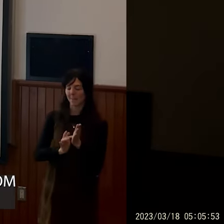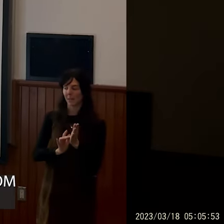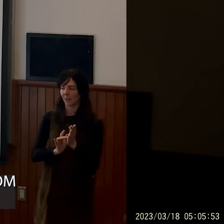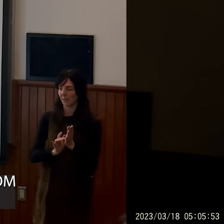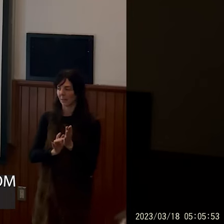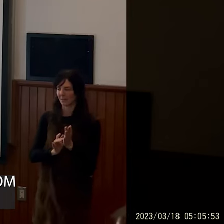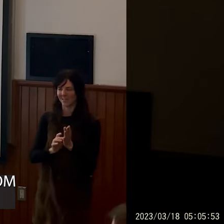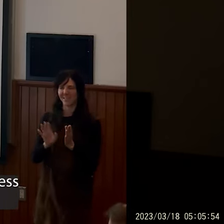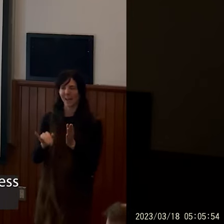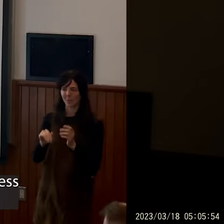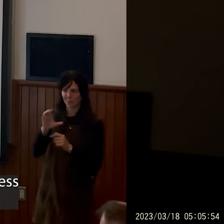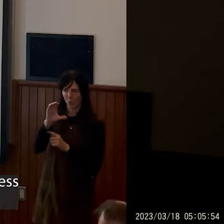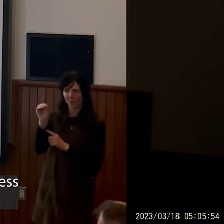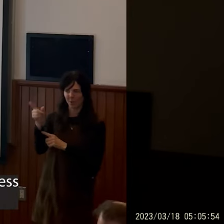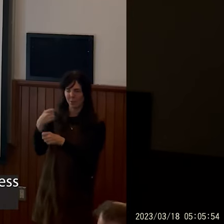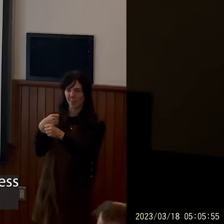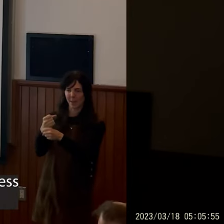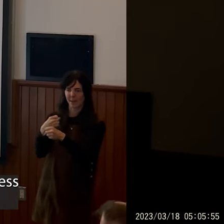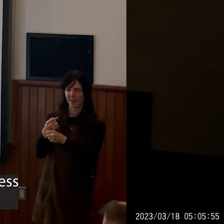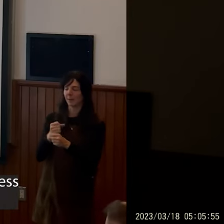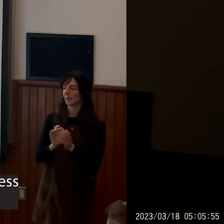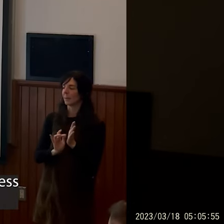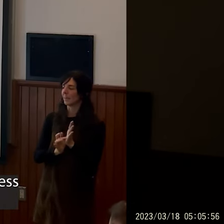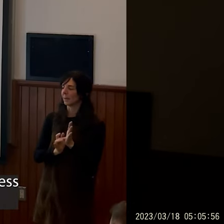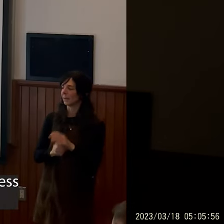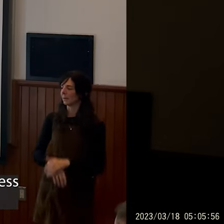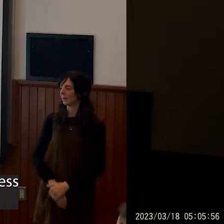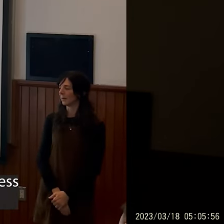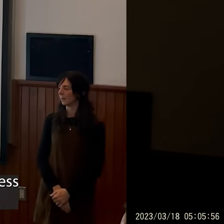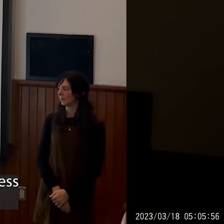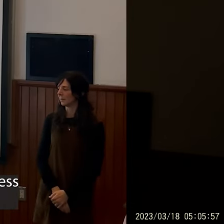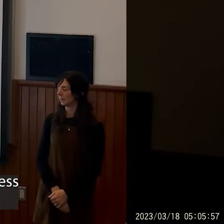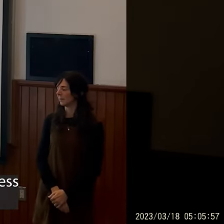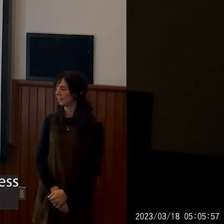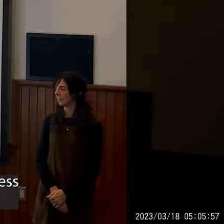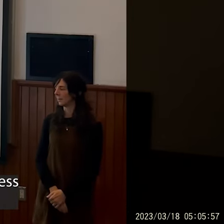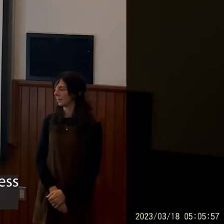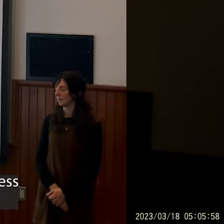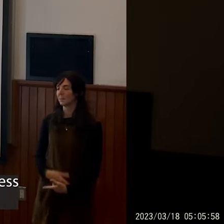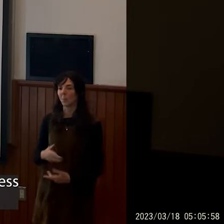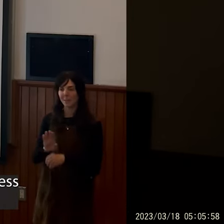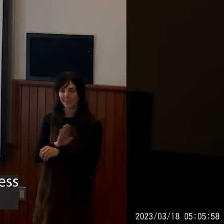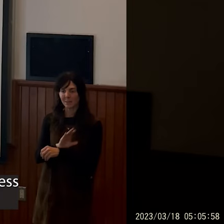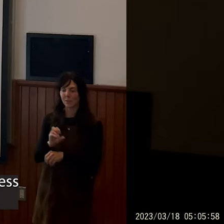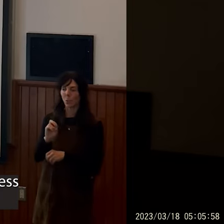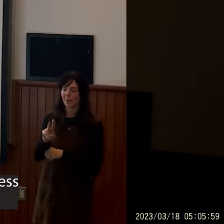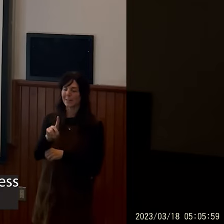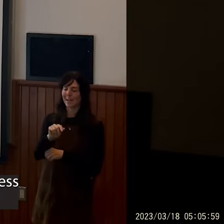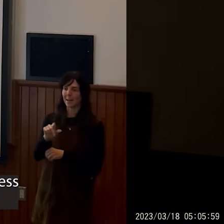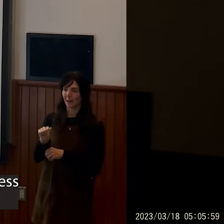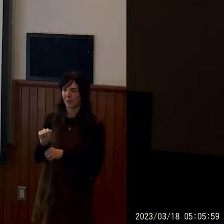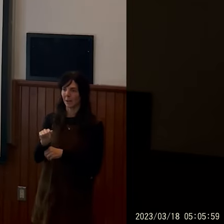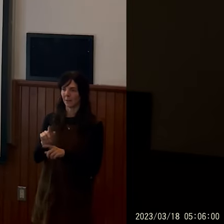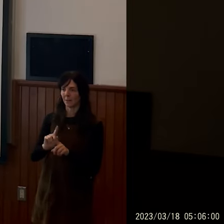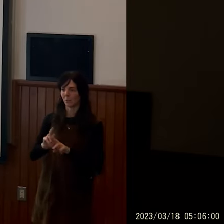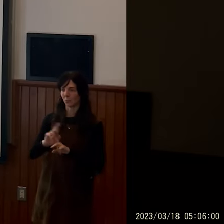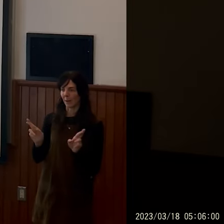Gannon Corporation. So this is your pressure of business or your data or profit. This